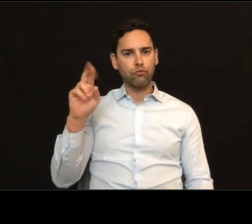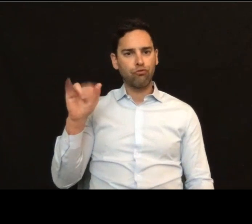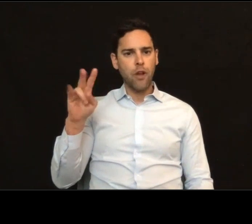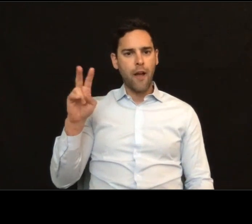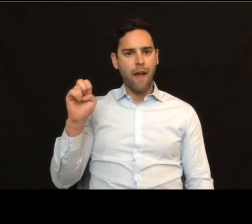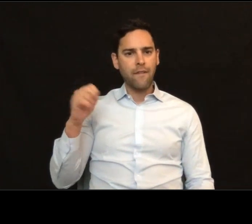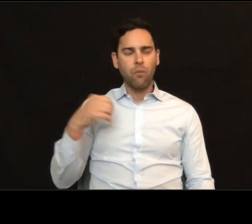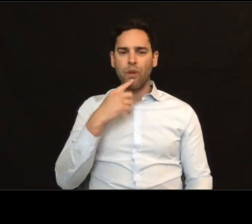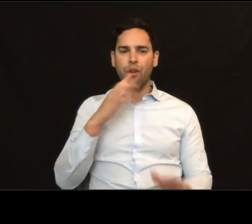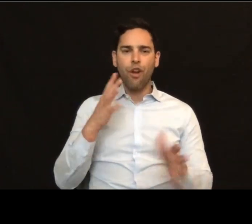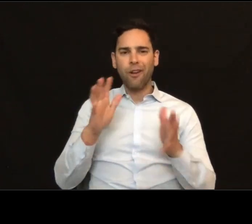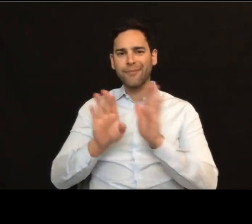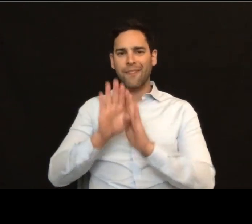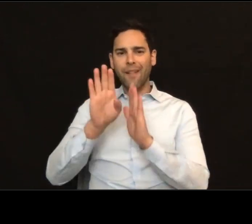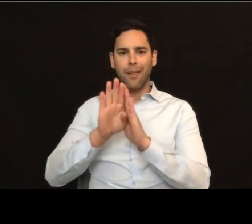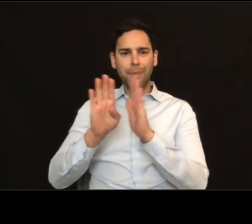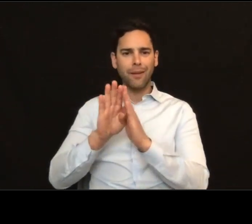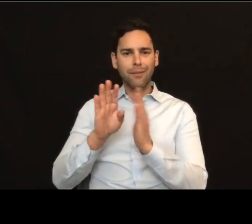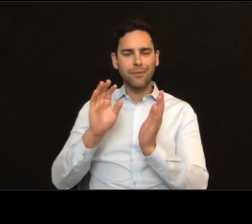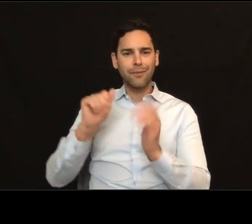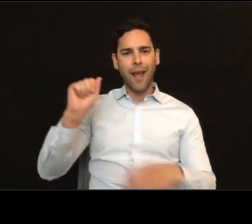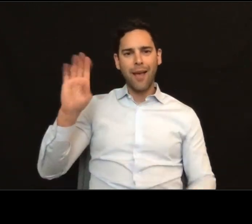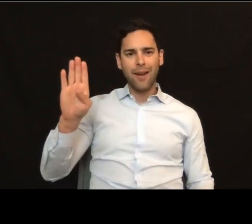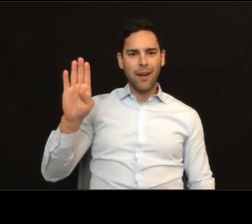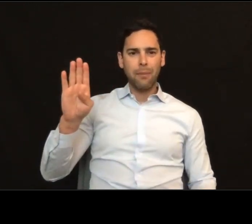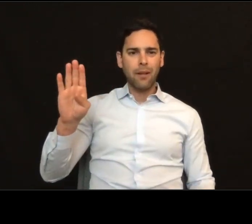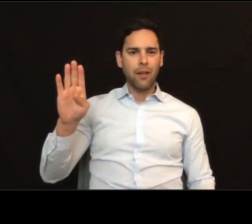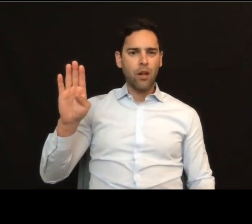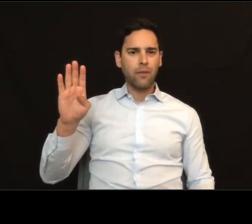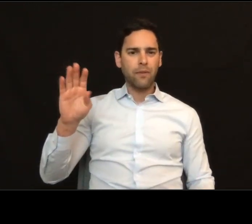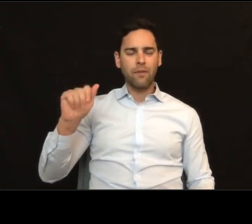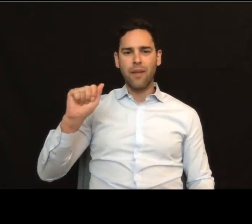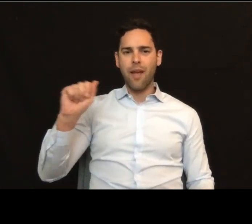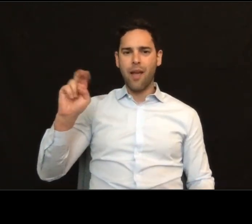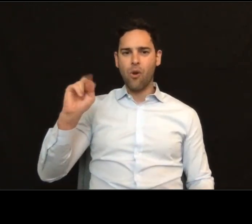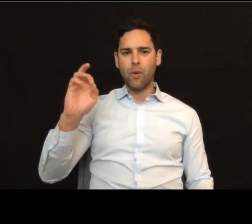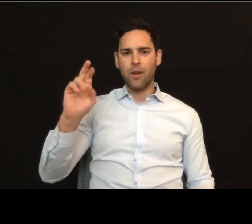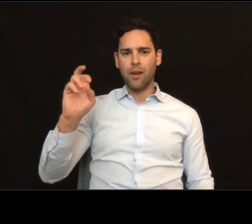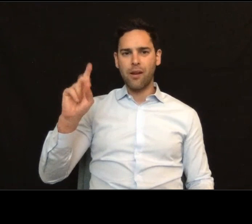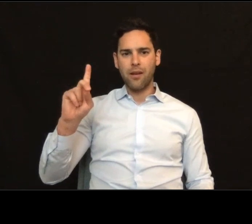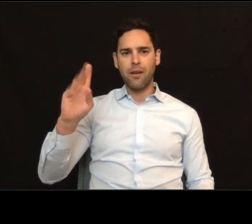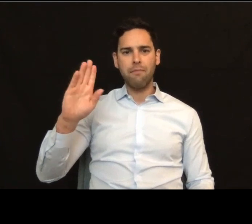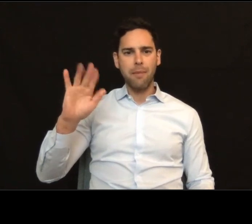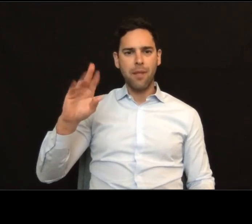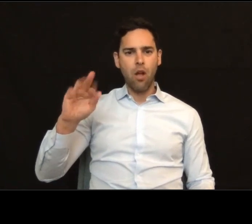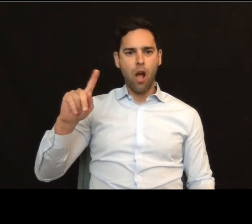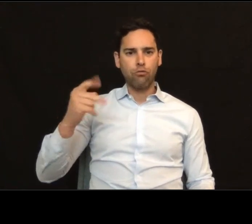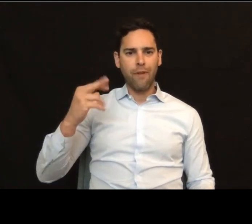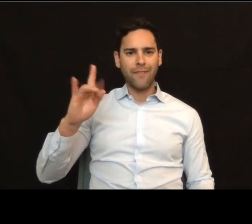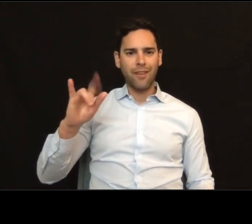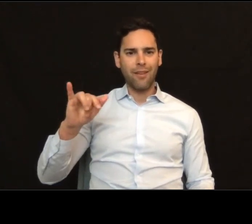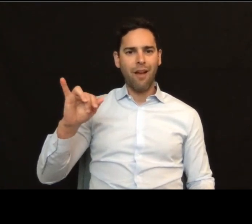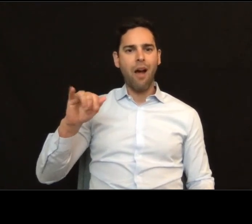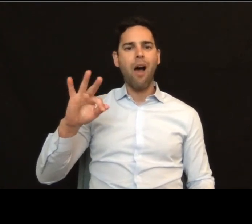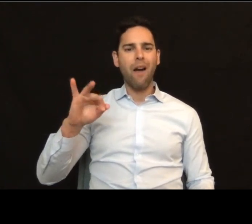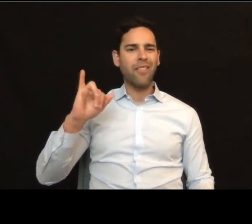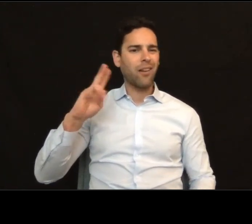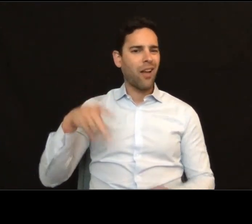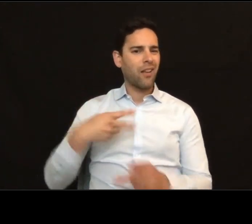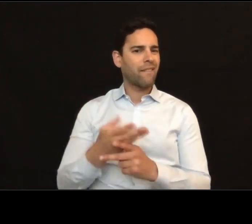annotated bibliography of non-binary language use in various languages. And so the A ending is something